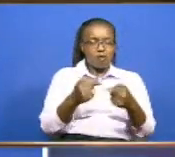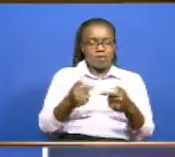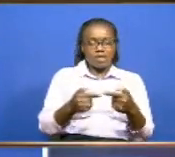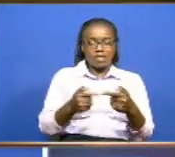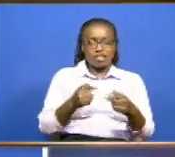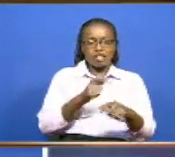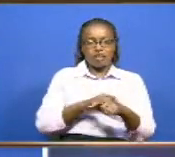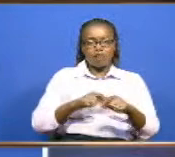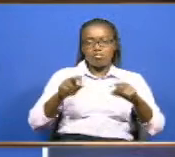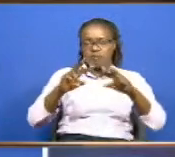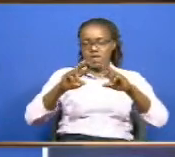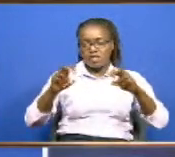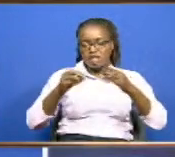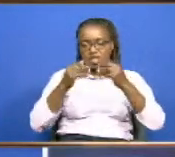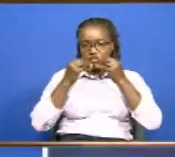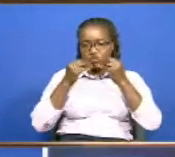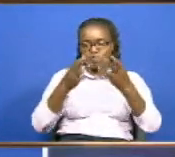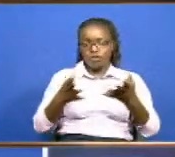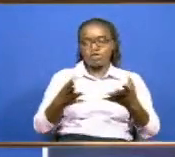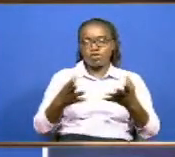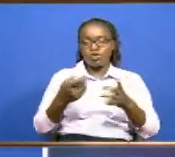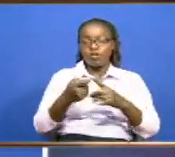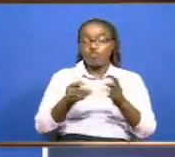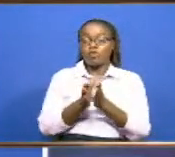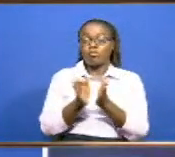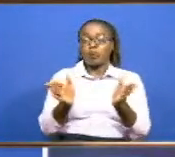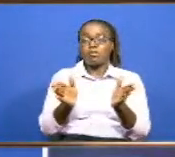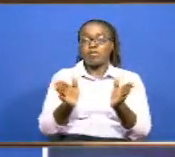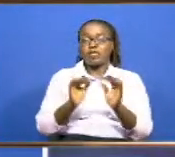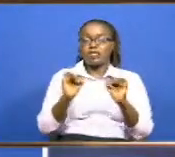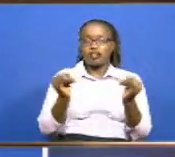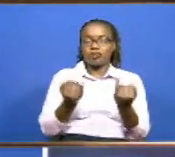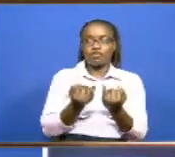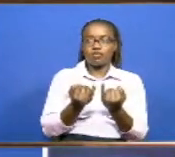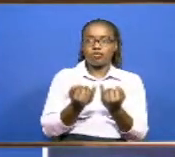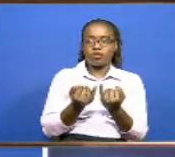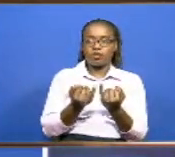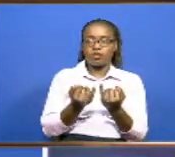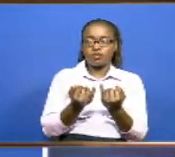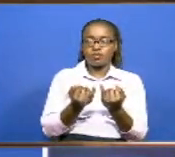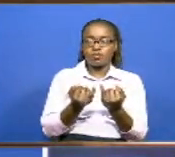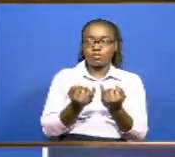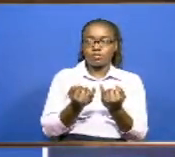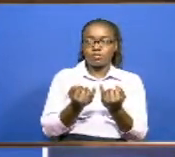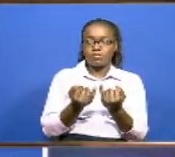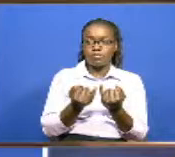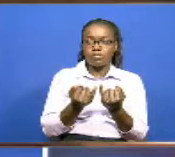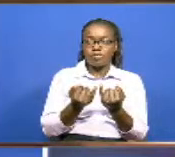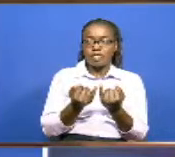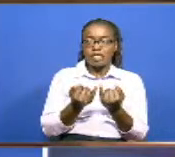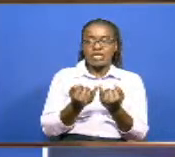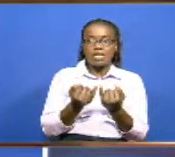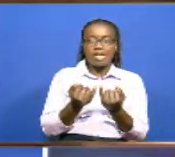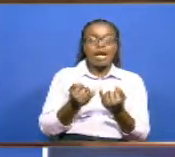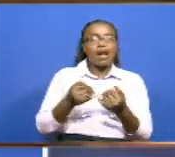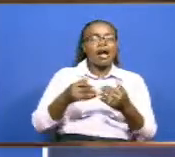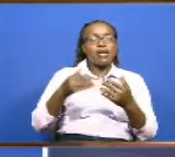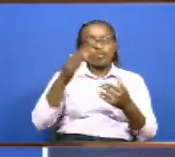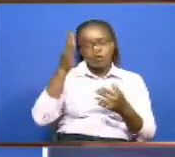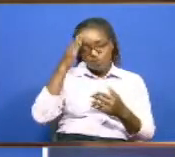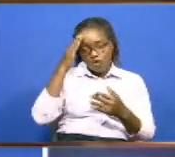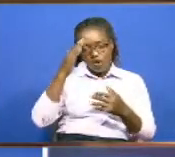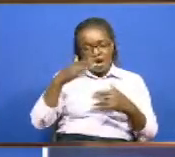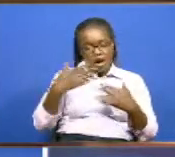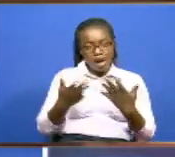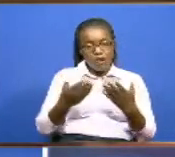they seek for information from public institutions, they know from the manner in which they should get